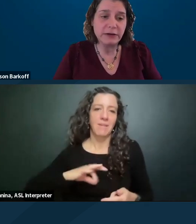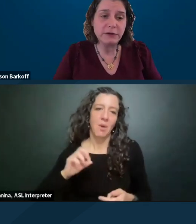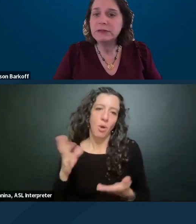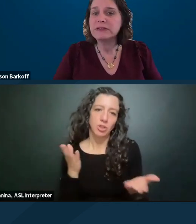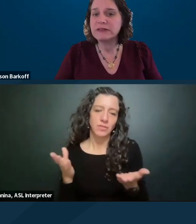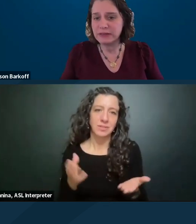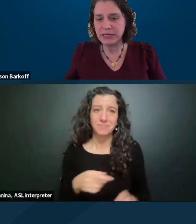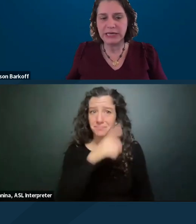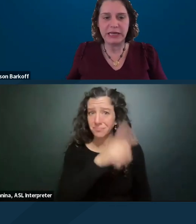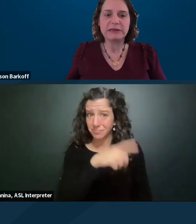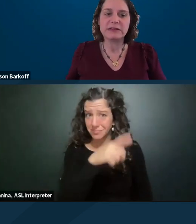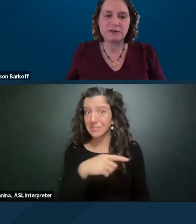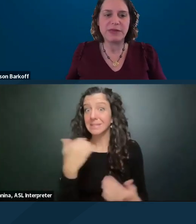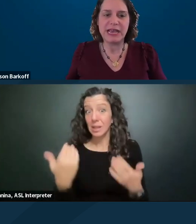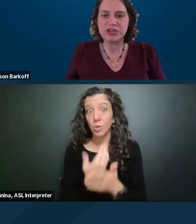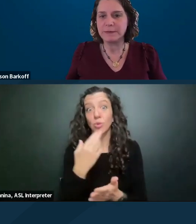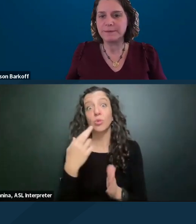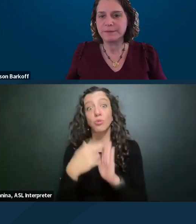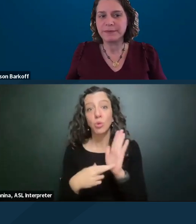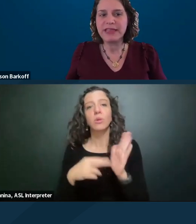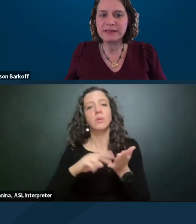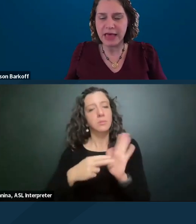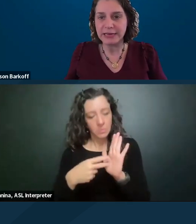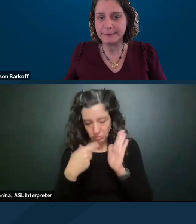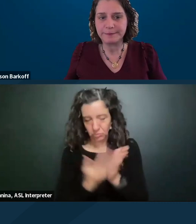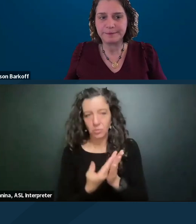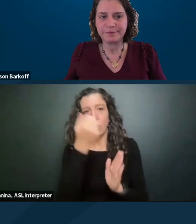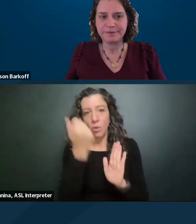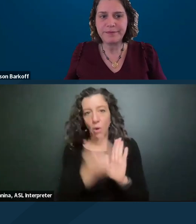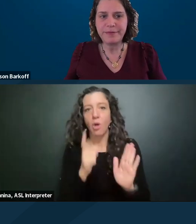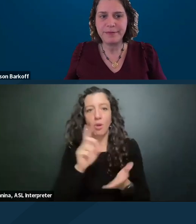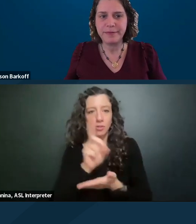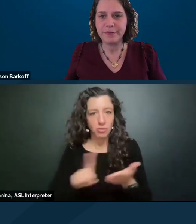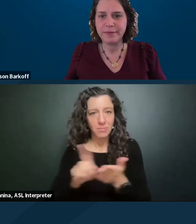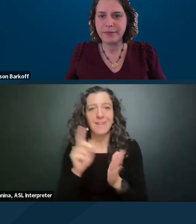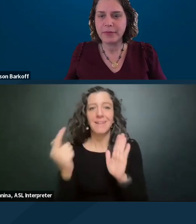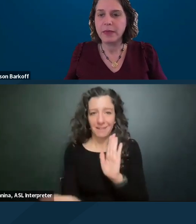are illegal disability discrimination. Next slide.